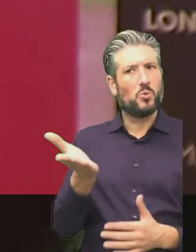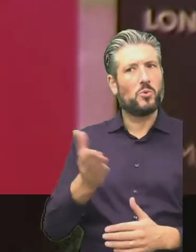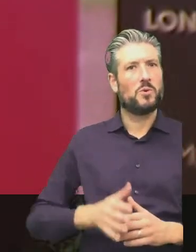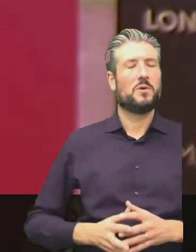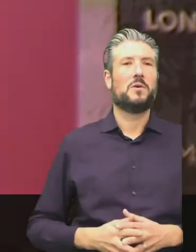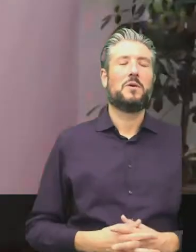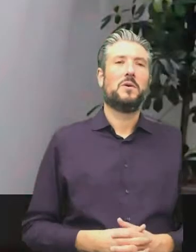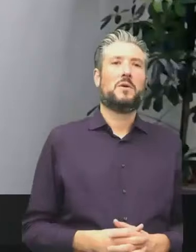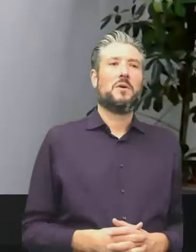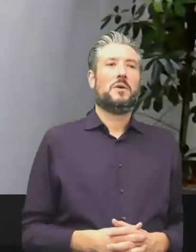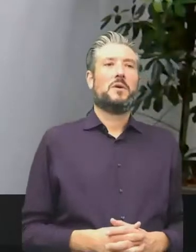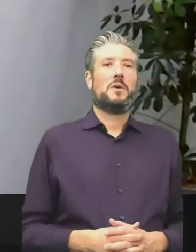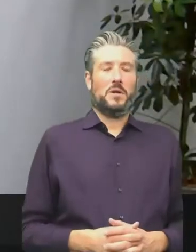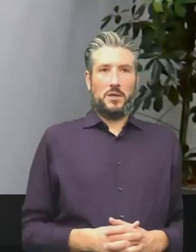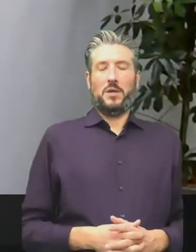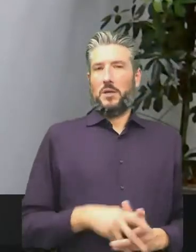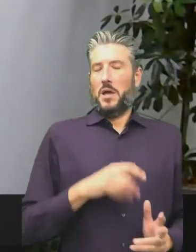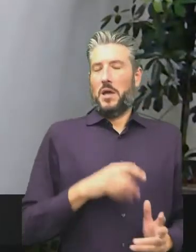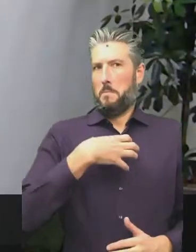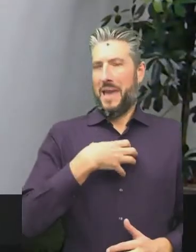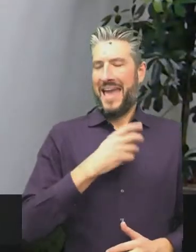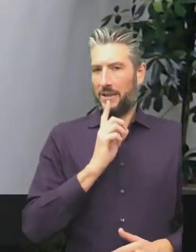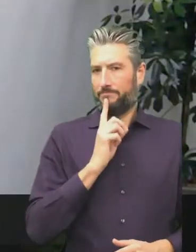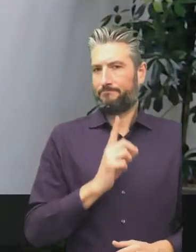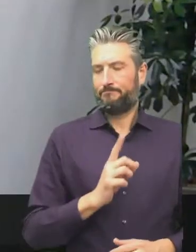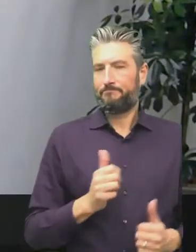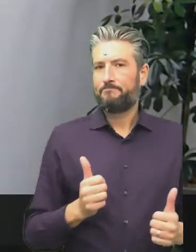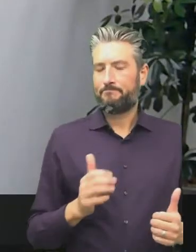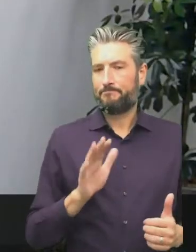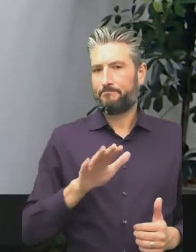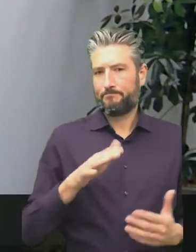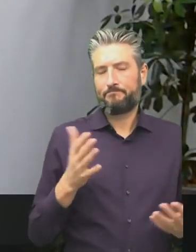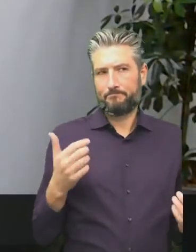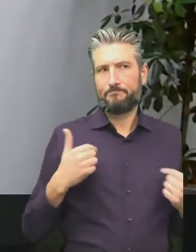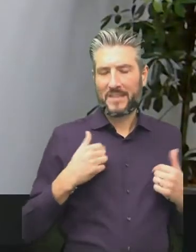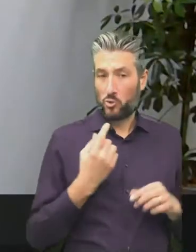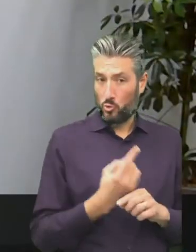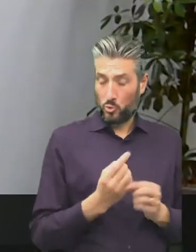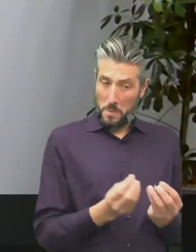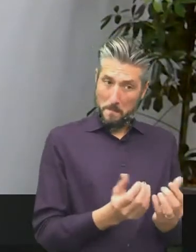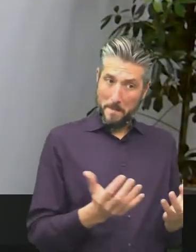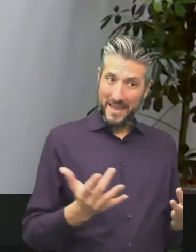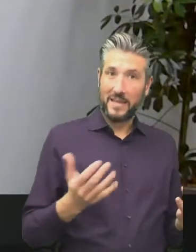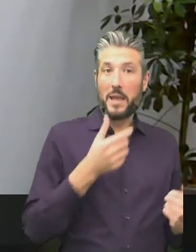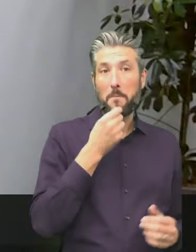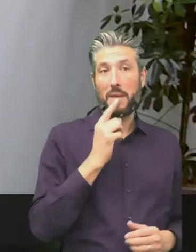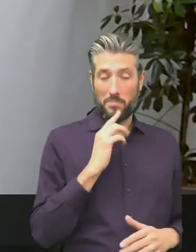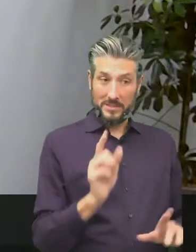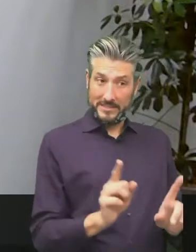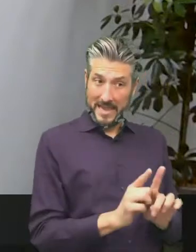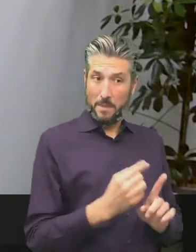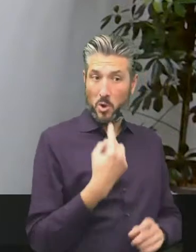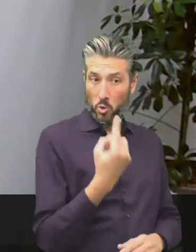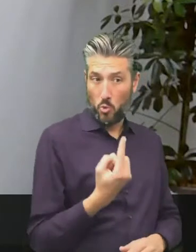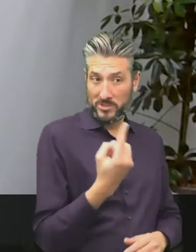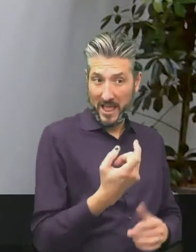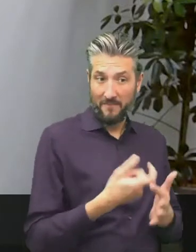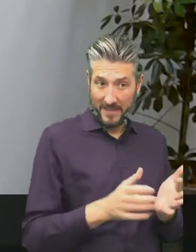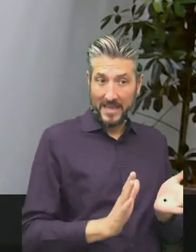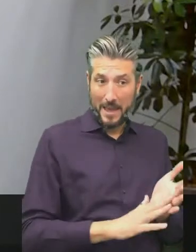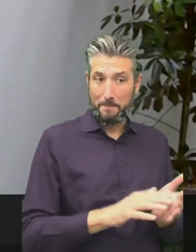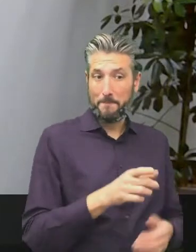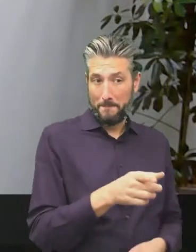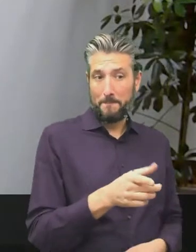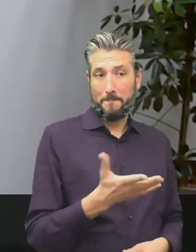Kim, can I just say I've spoken to many leaseholders like you who have been affected so badly by